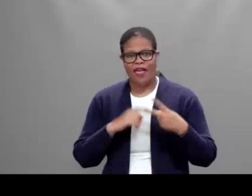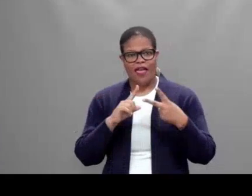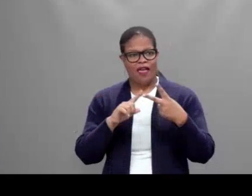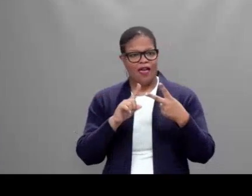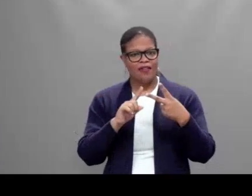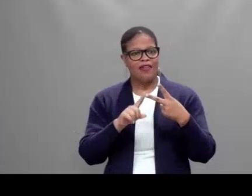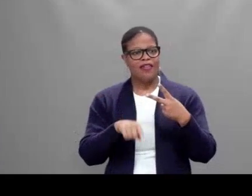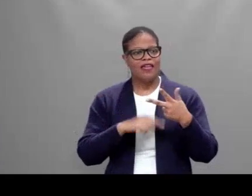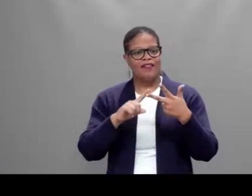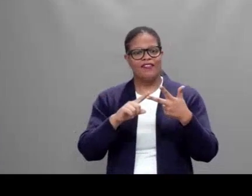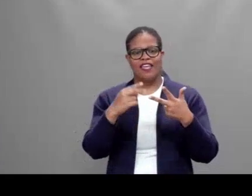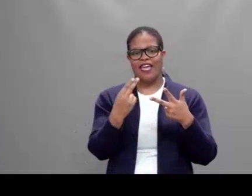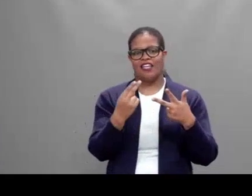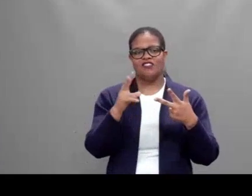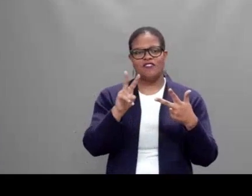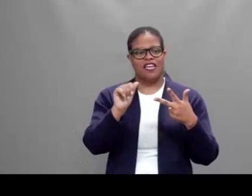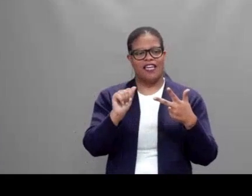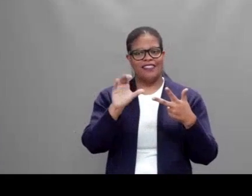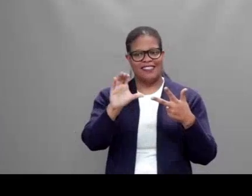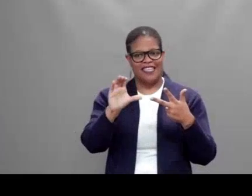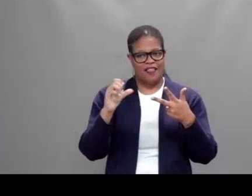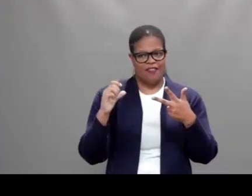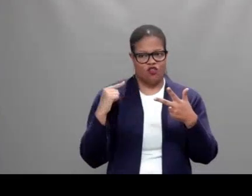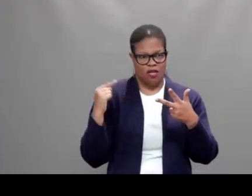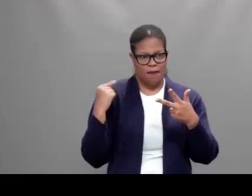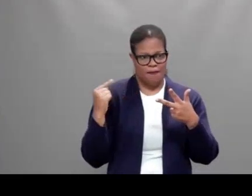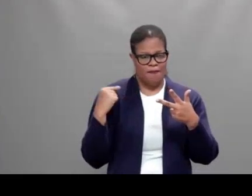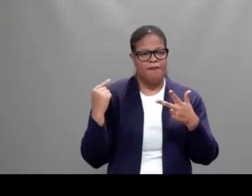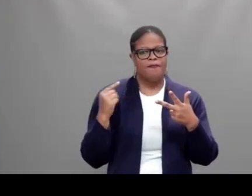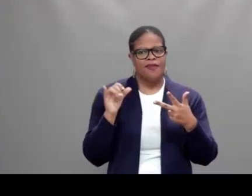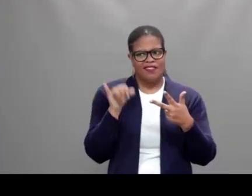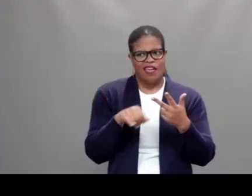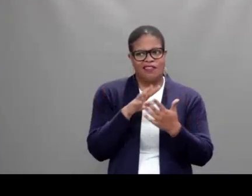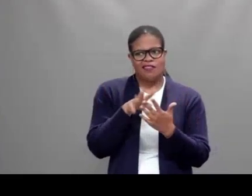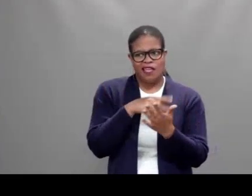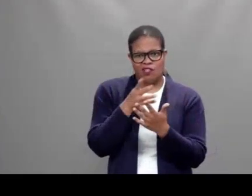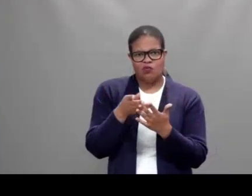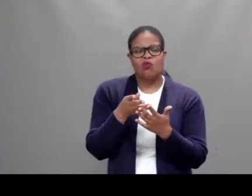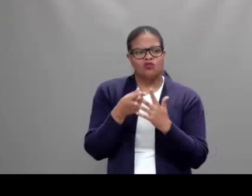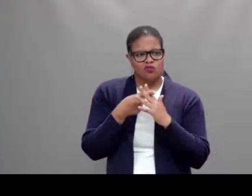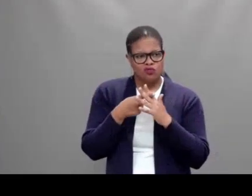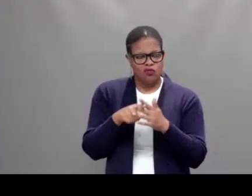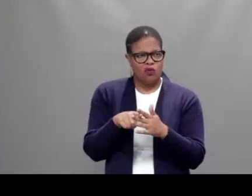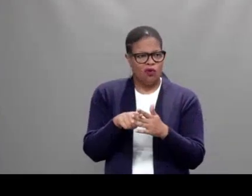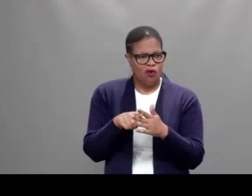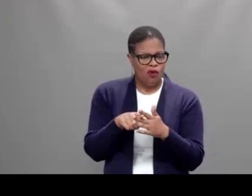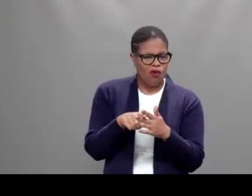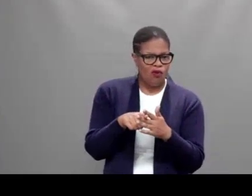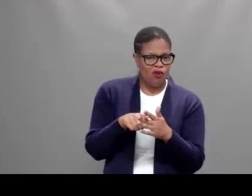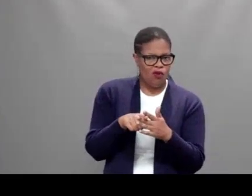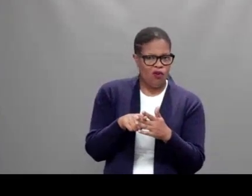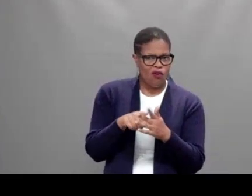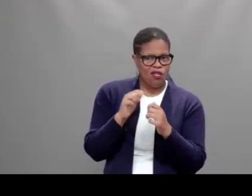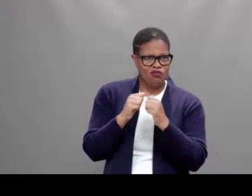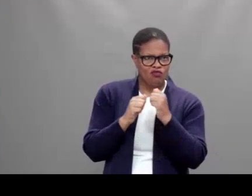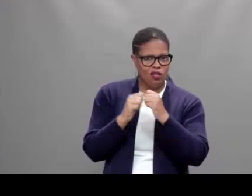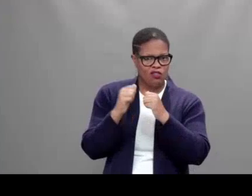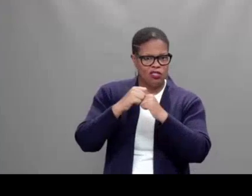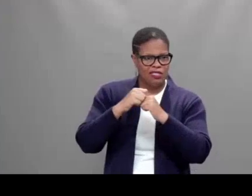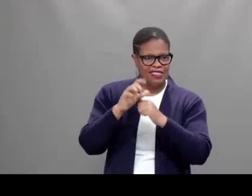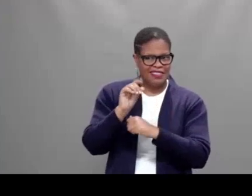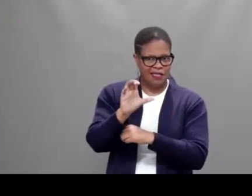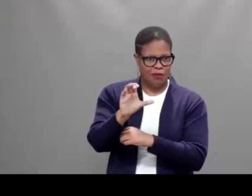well as the HVAC in the gym. And that's scheduled to go under construction